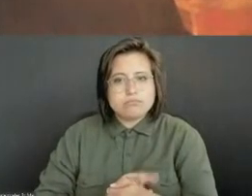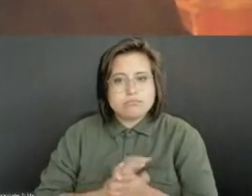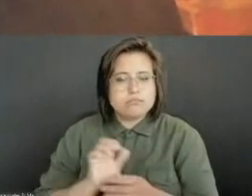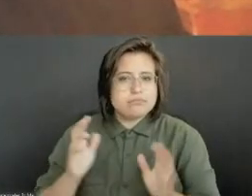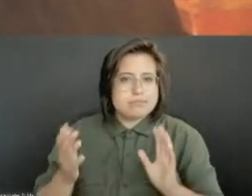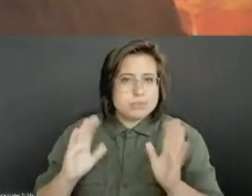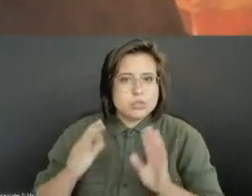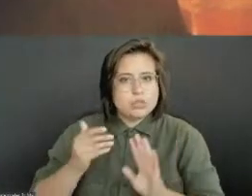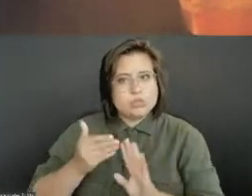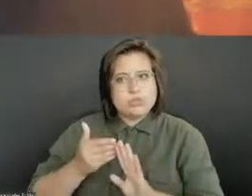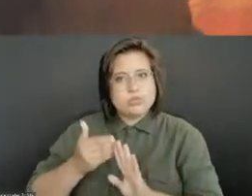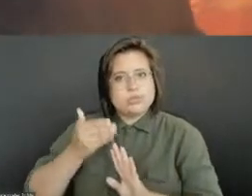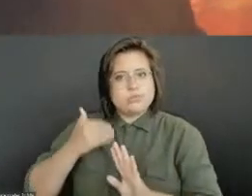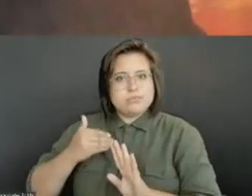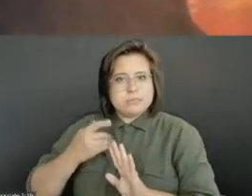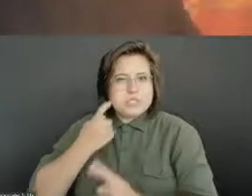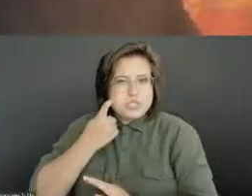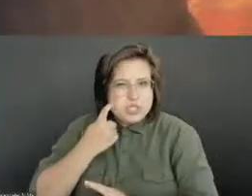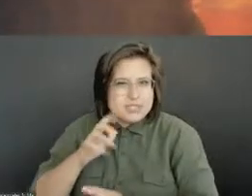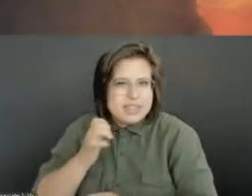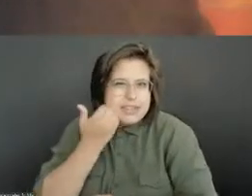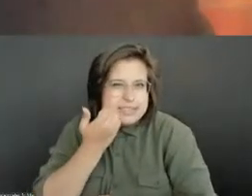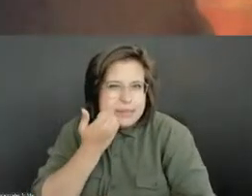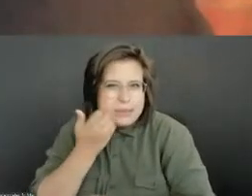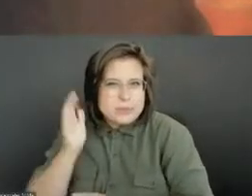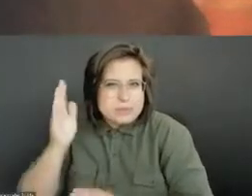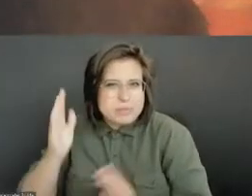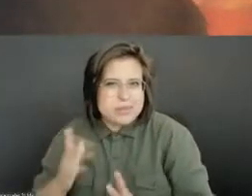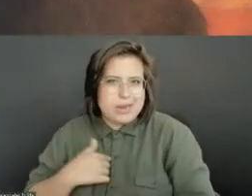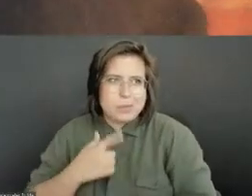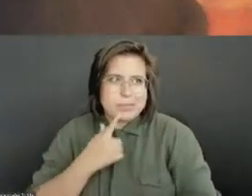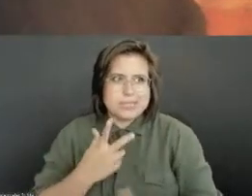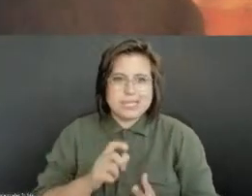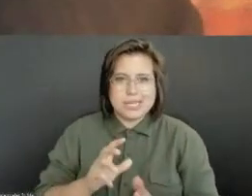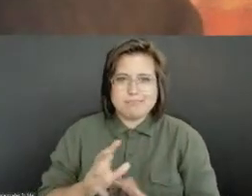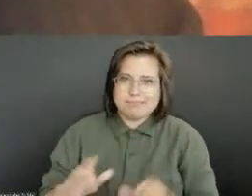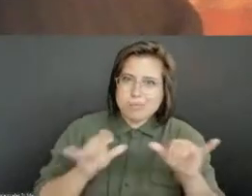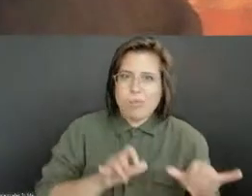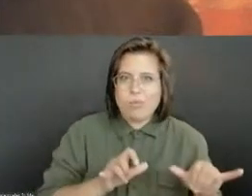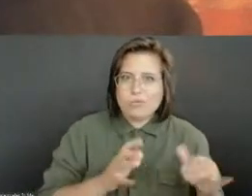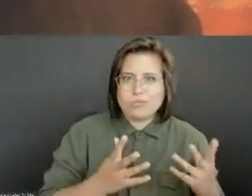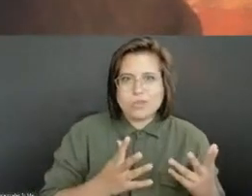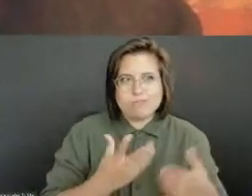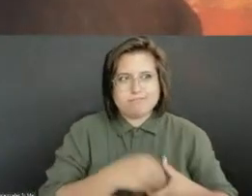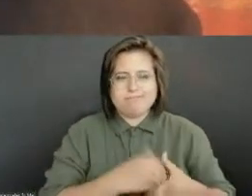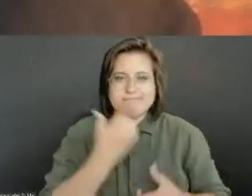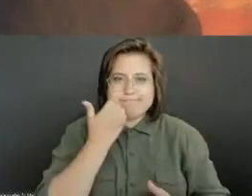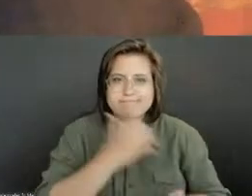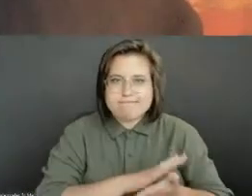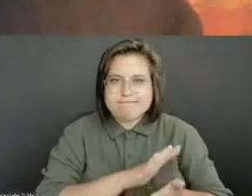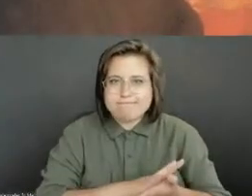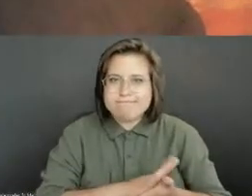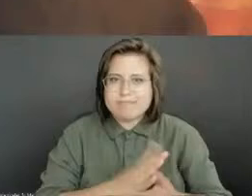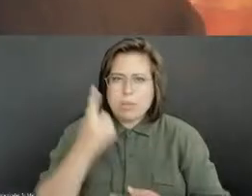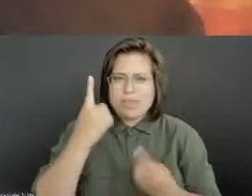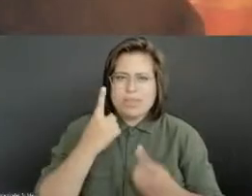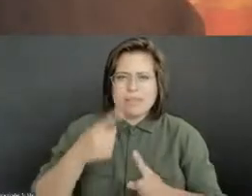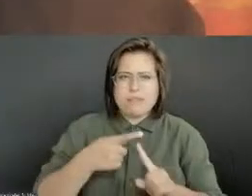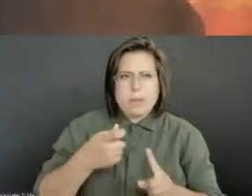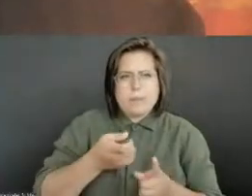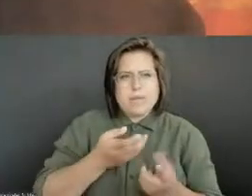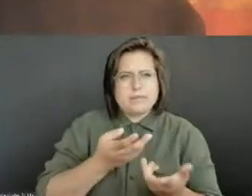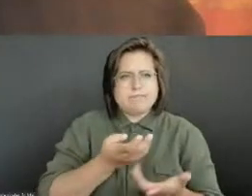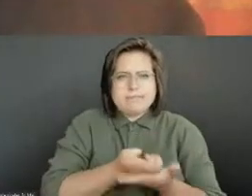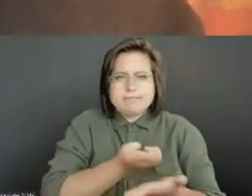dental schools as well. Because our research from an economic perspective and also from an educational perspective is